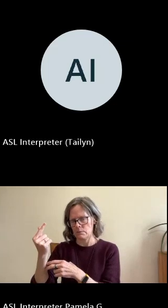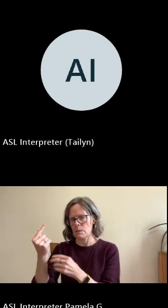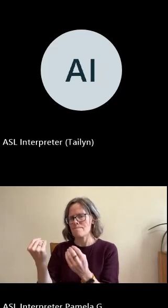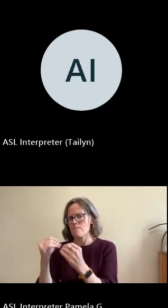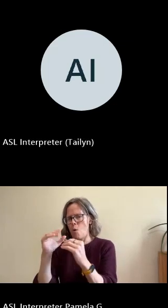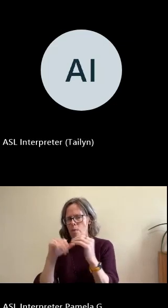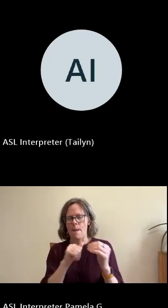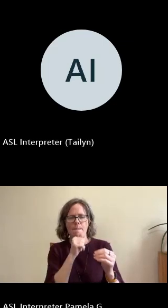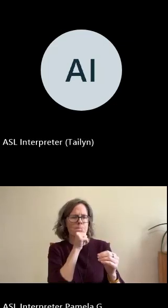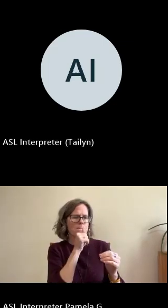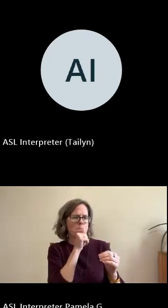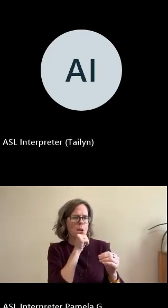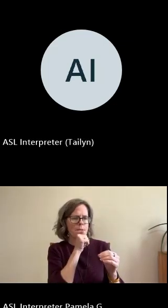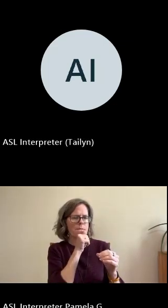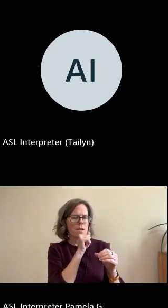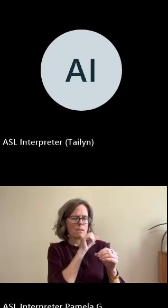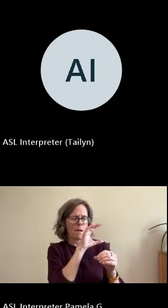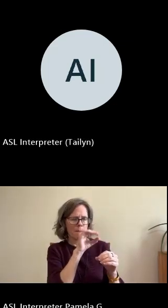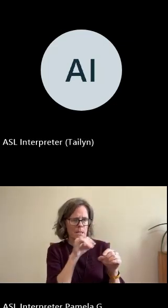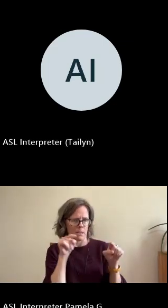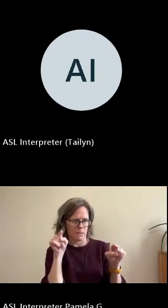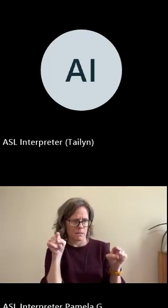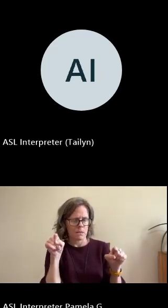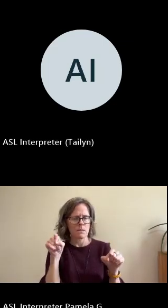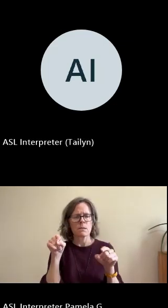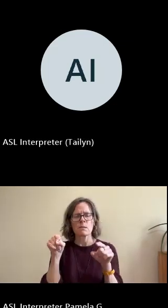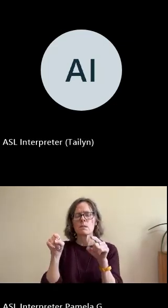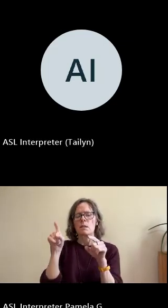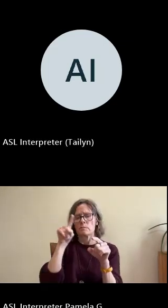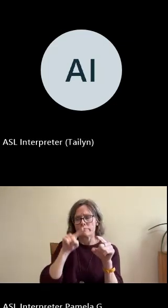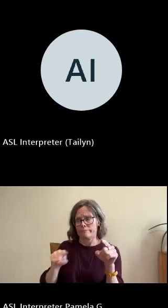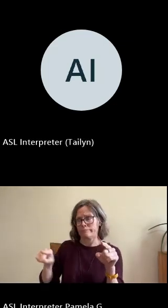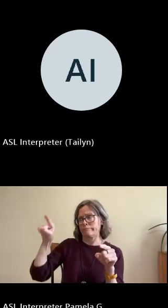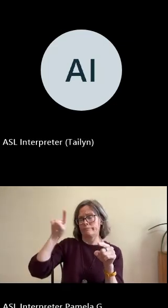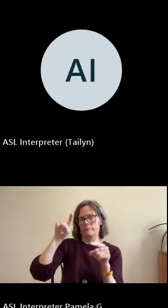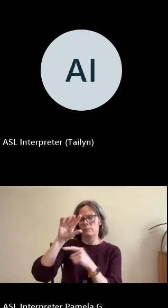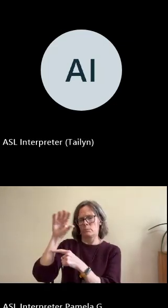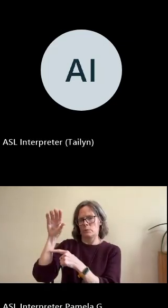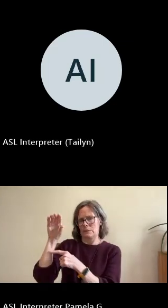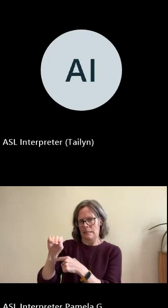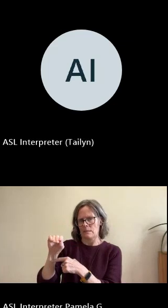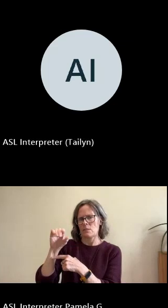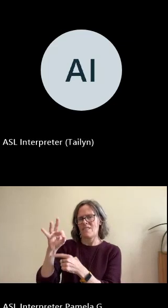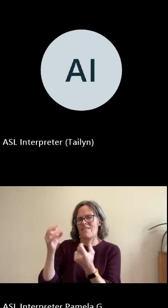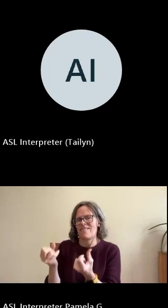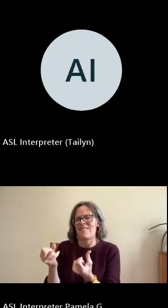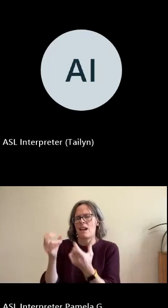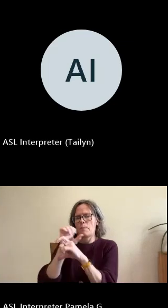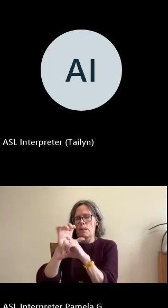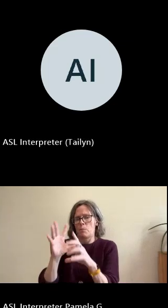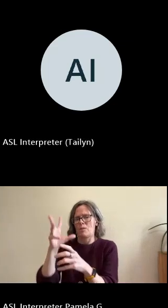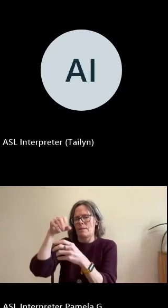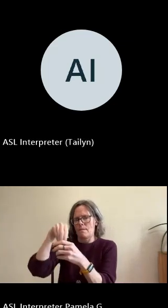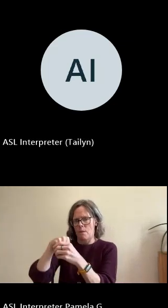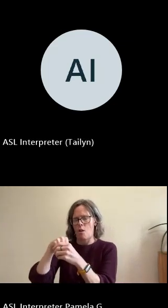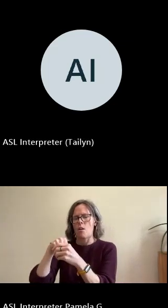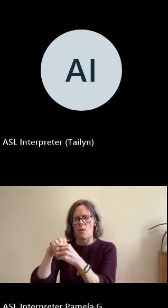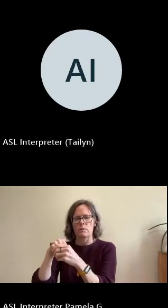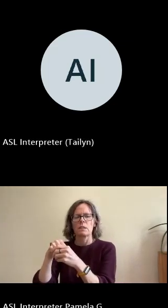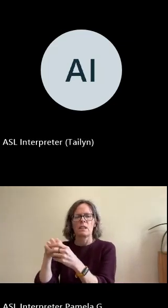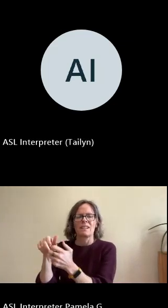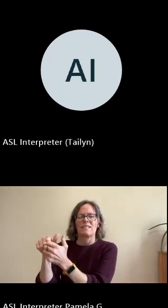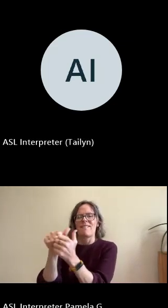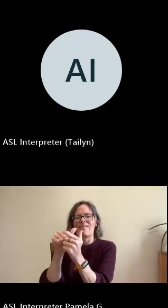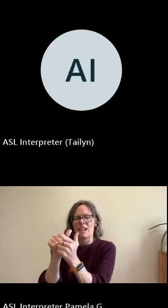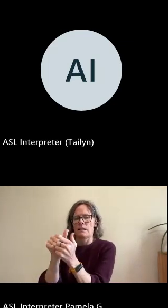the percentages of state employees that are in a collective bargaining unit. MAPE is